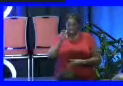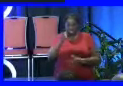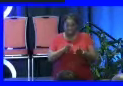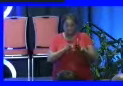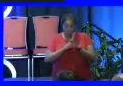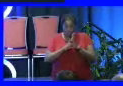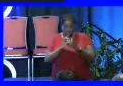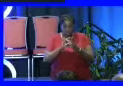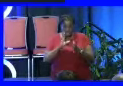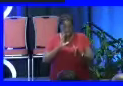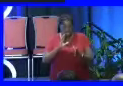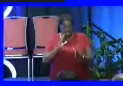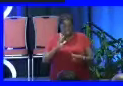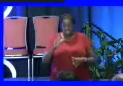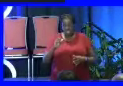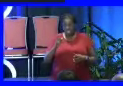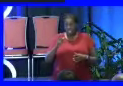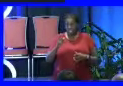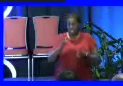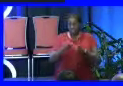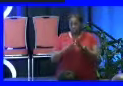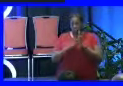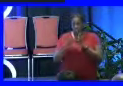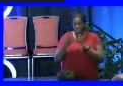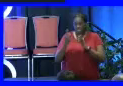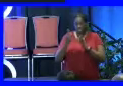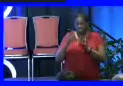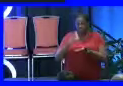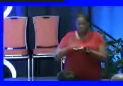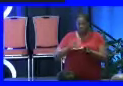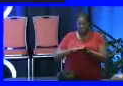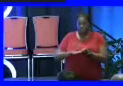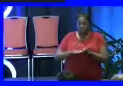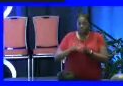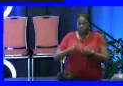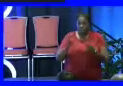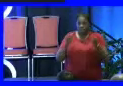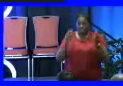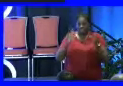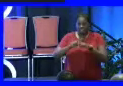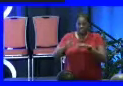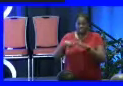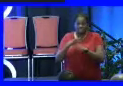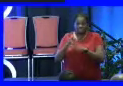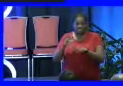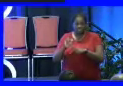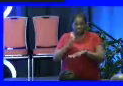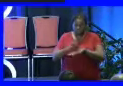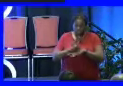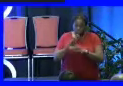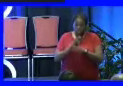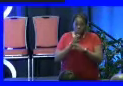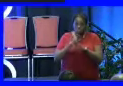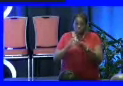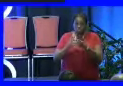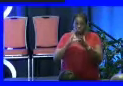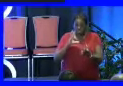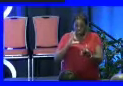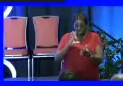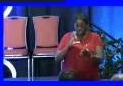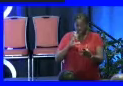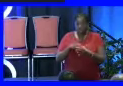They only require you to post something on the wall. However, many continuums have implemented and use releases, and as